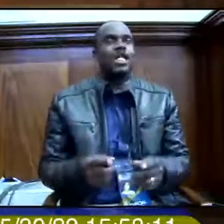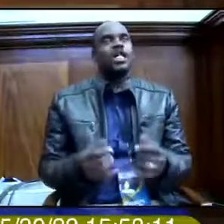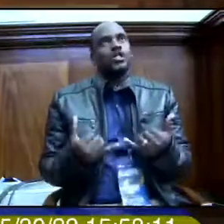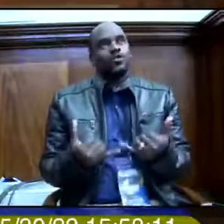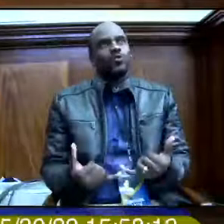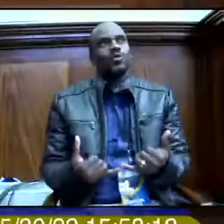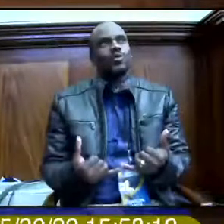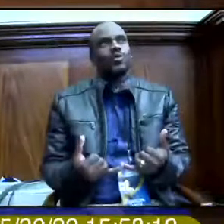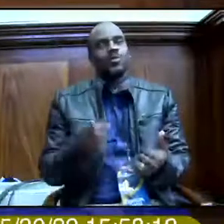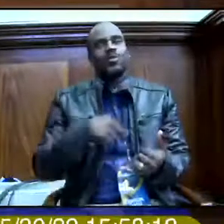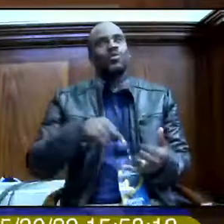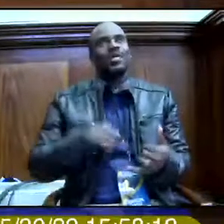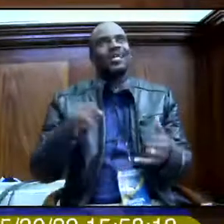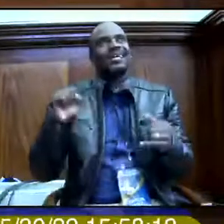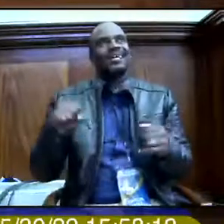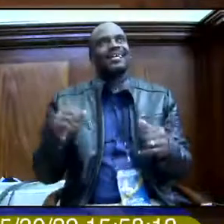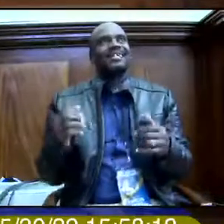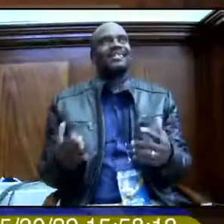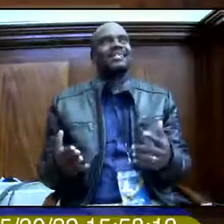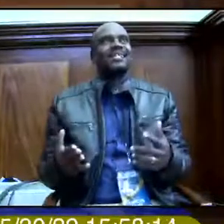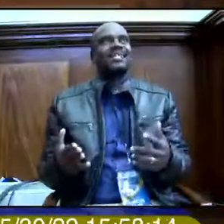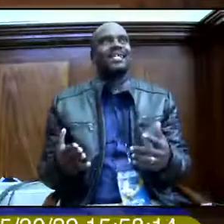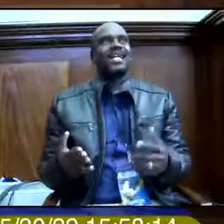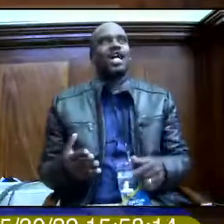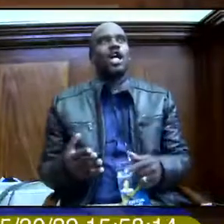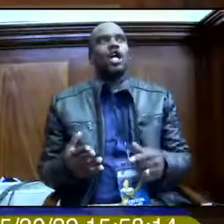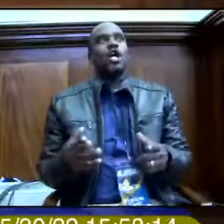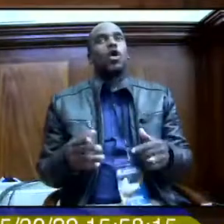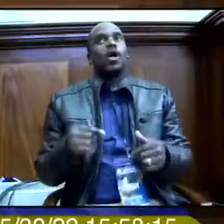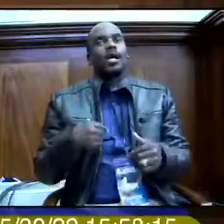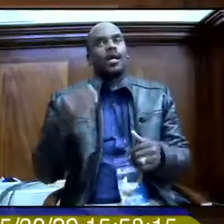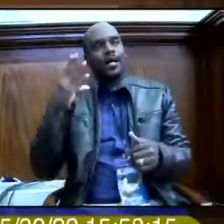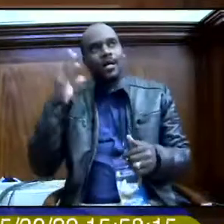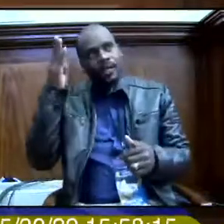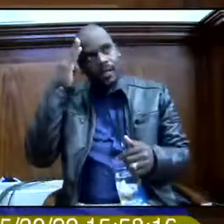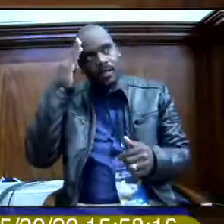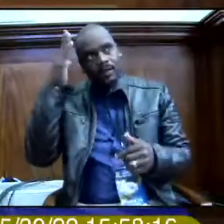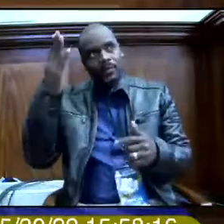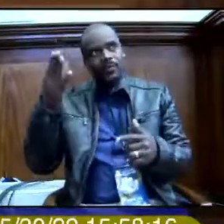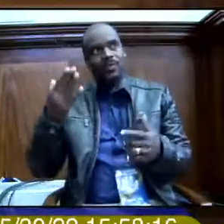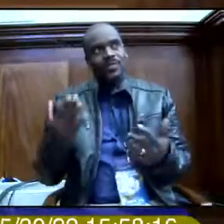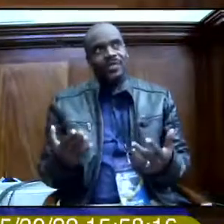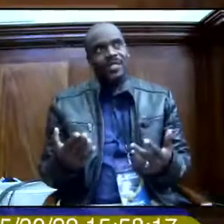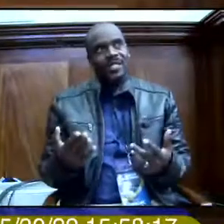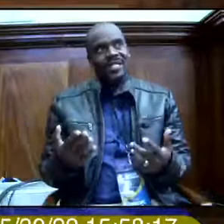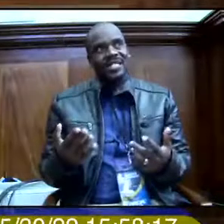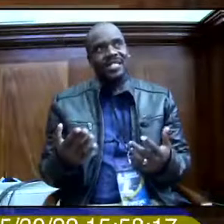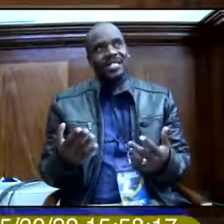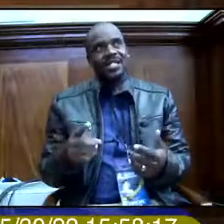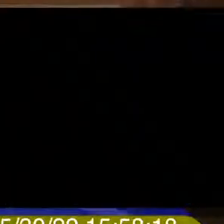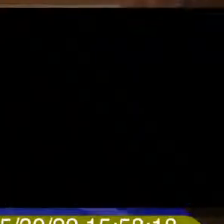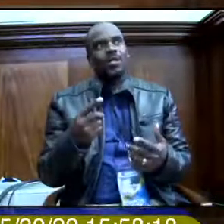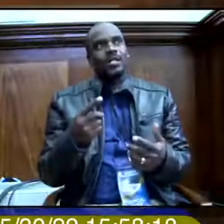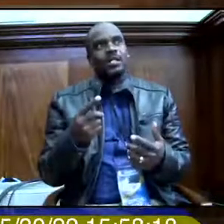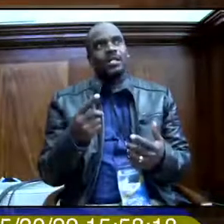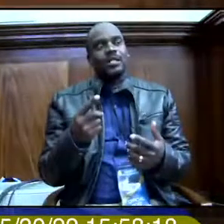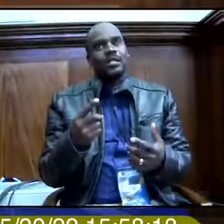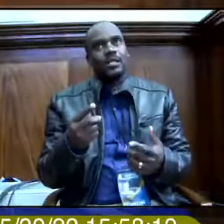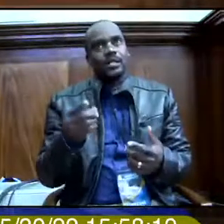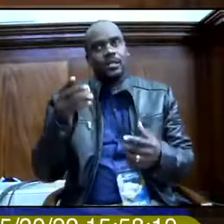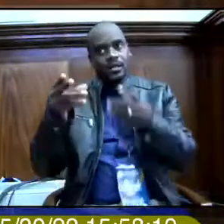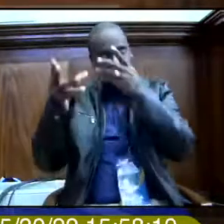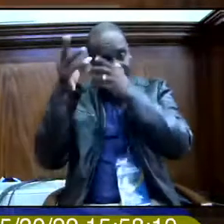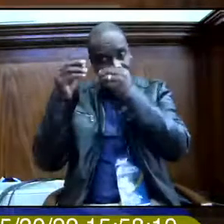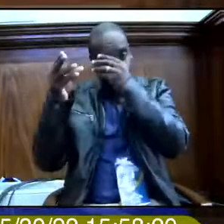particular the amendment of labor laws that is what was experienced in that country and we